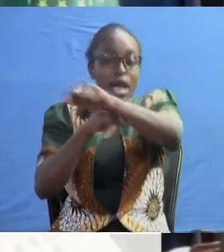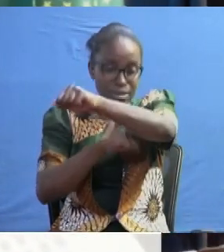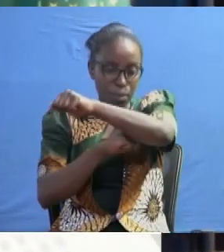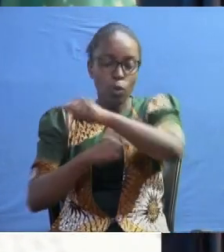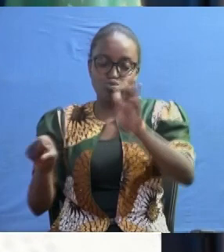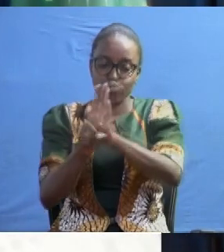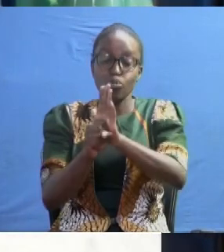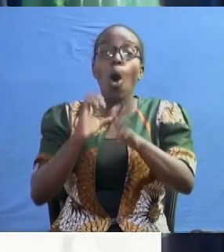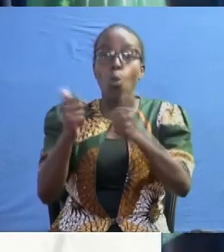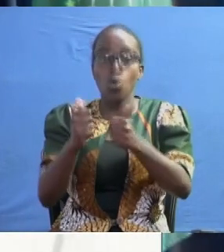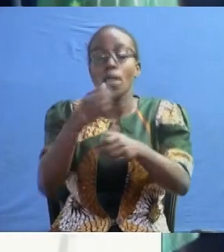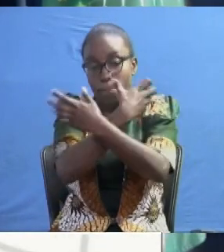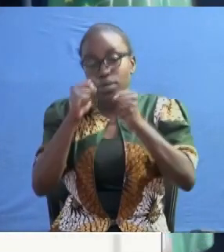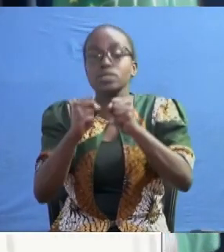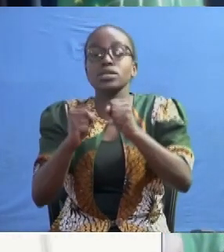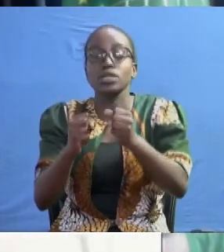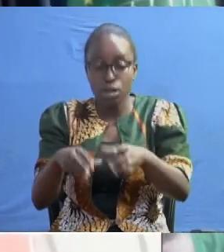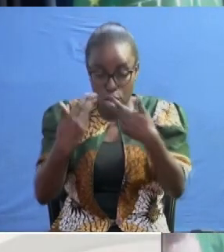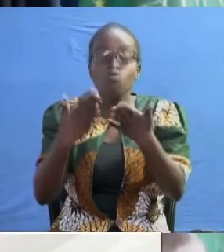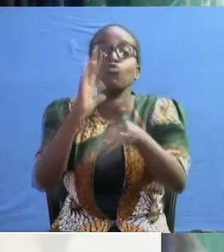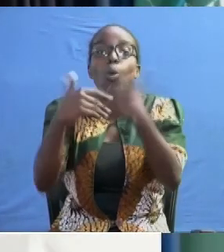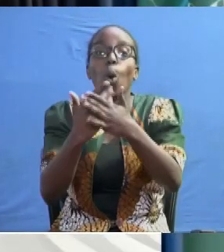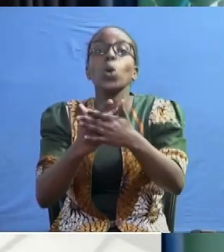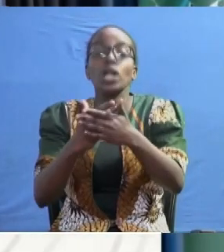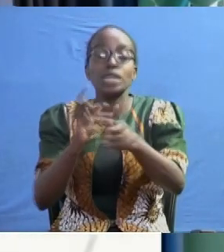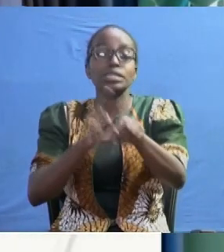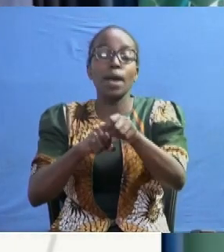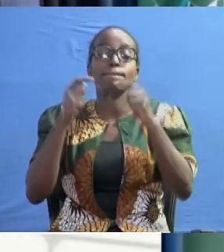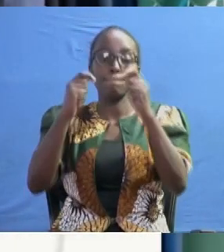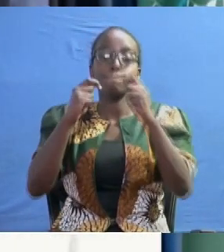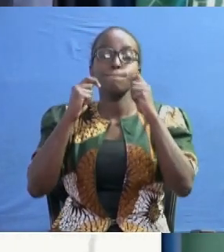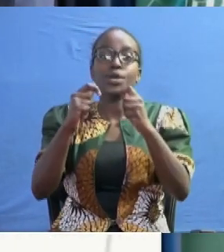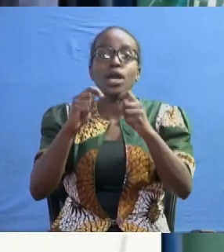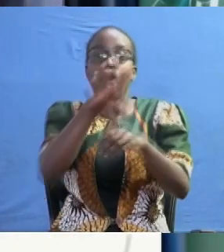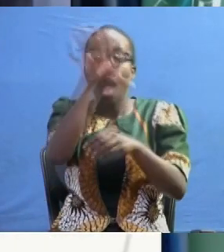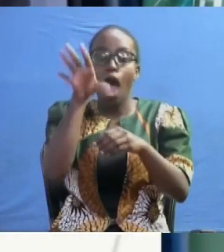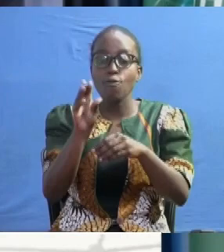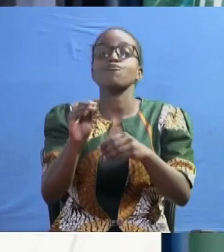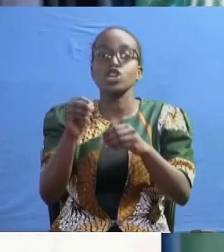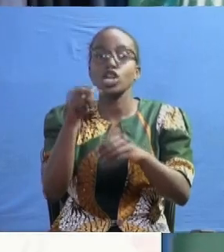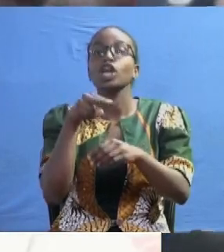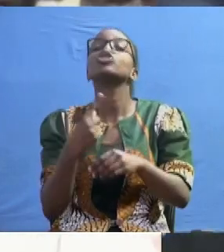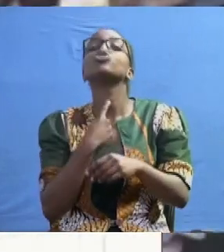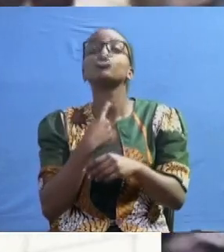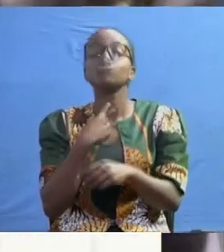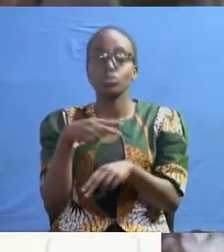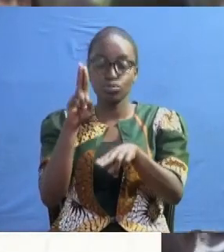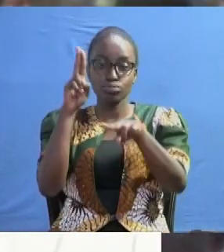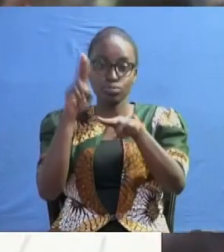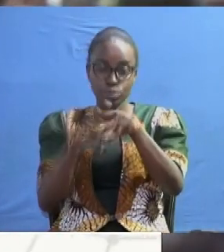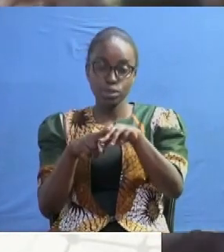president in advancing the former Prime Minister Raila Odinga's campaign for the Africa Union chairmanship seat.